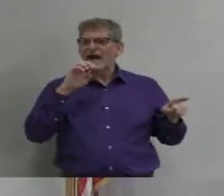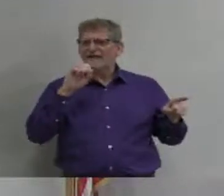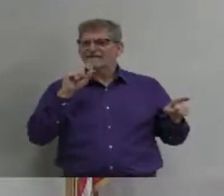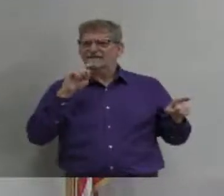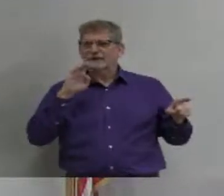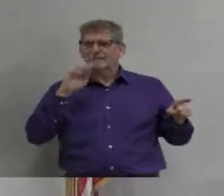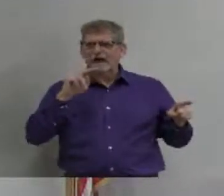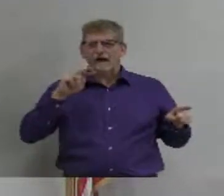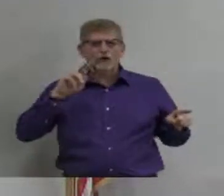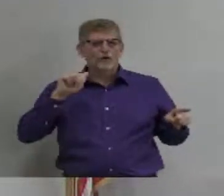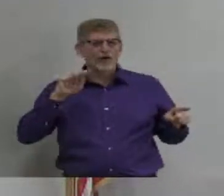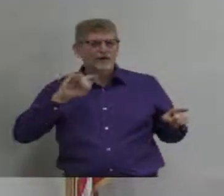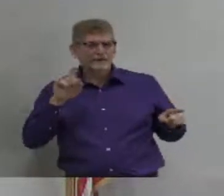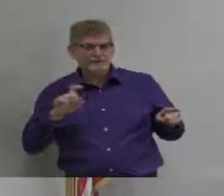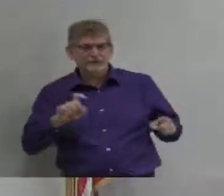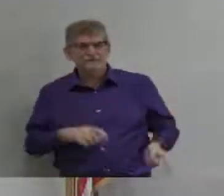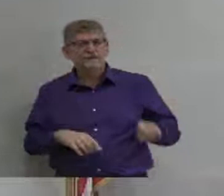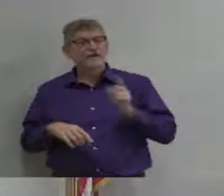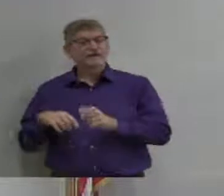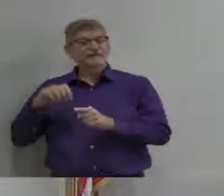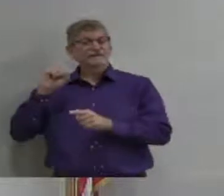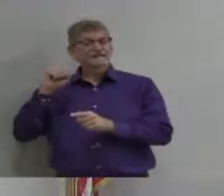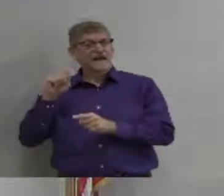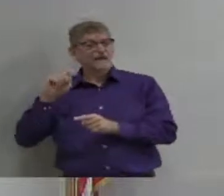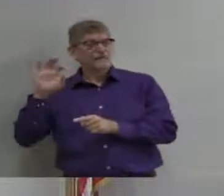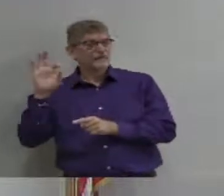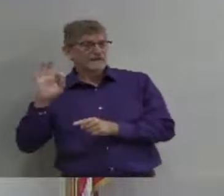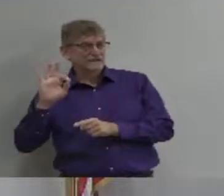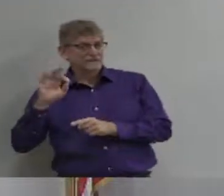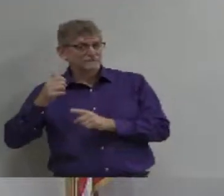Franciscan Hospital. Let's take a look at our local data.